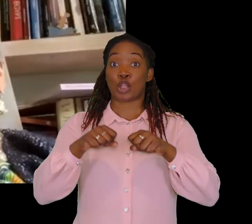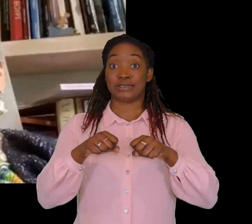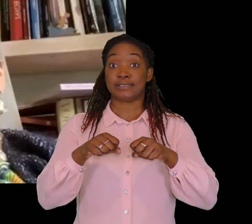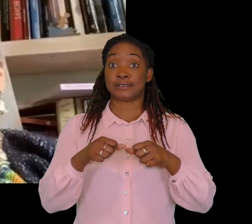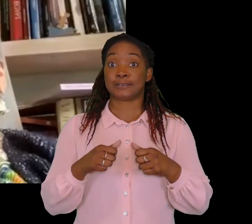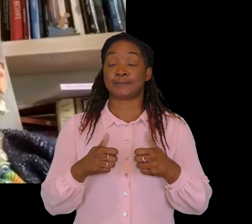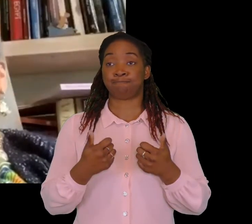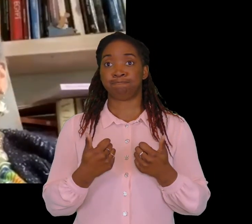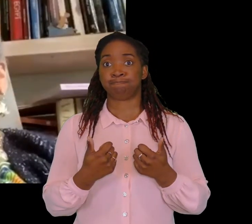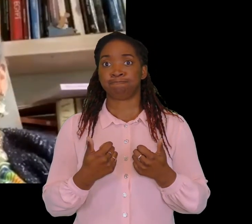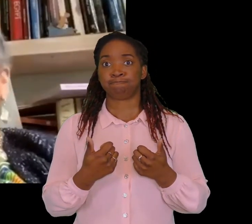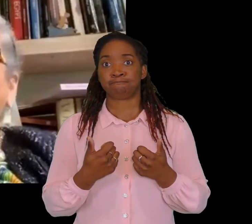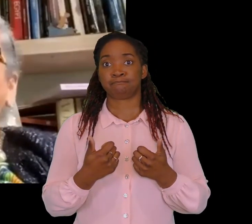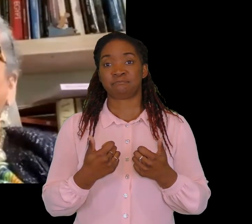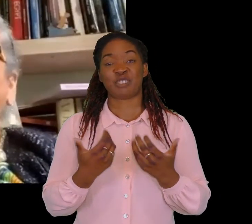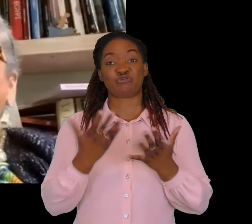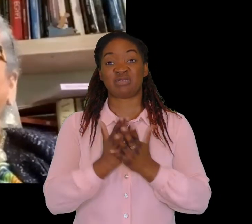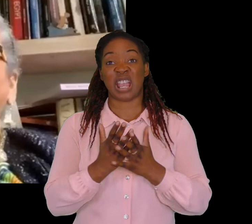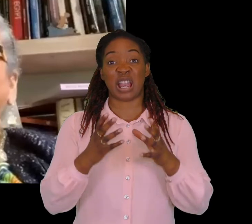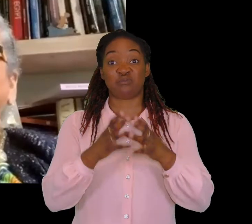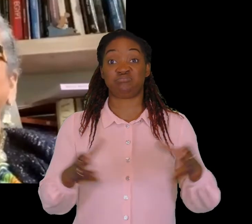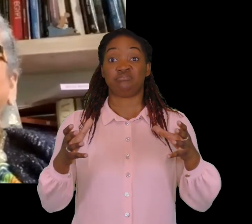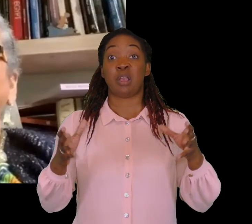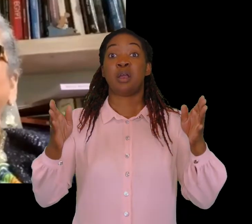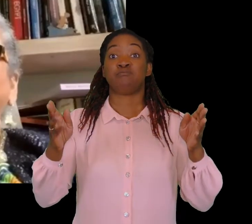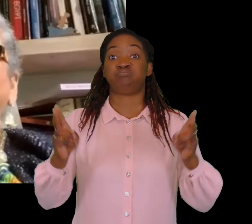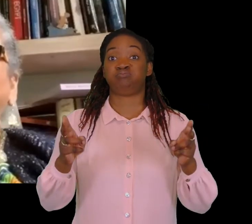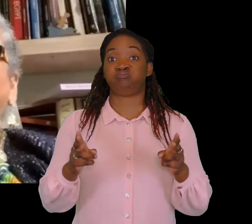started just diminished.